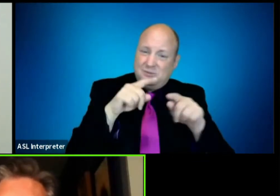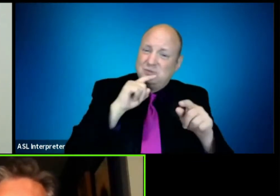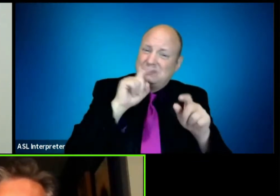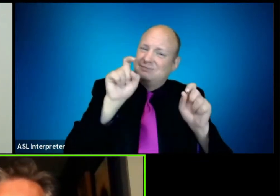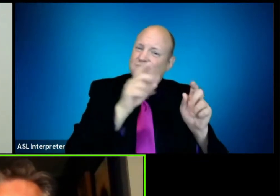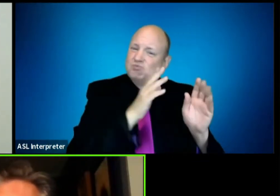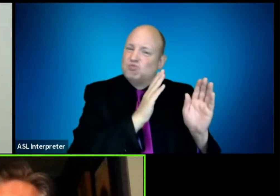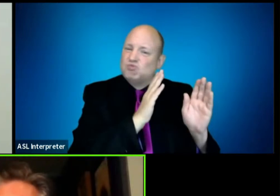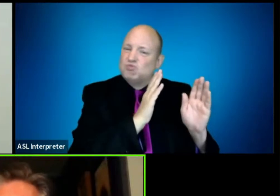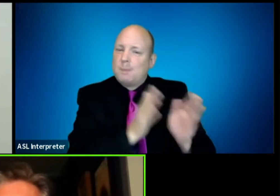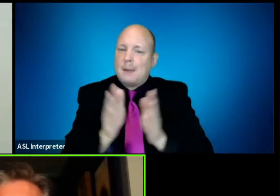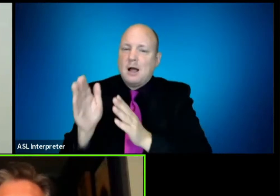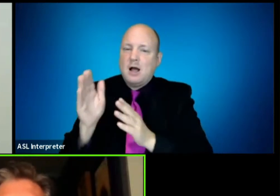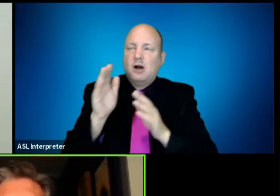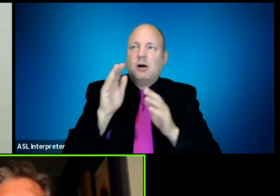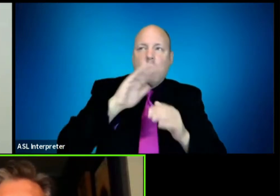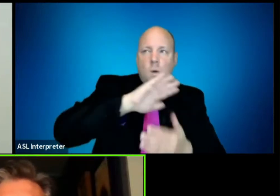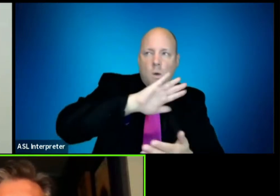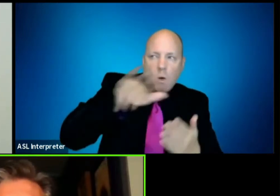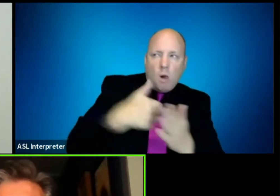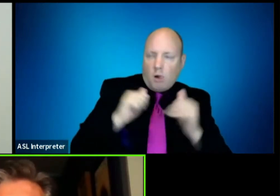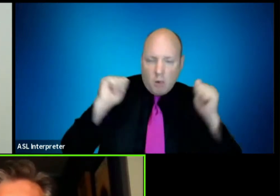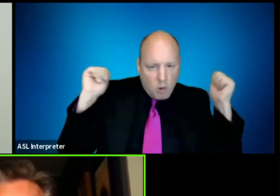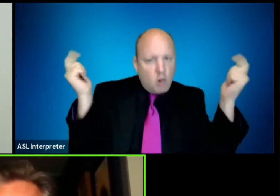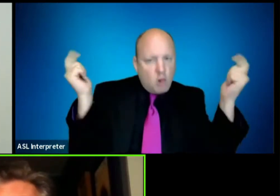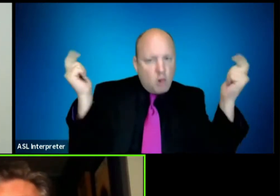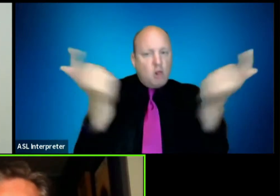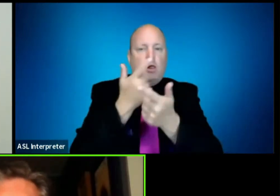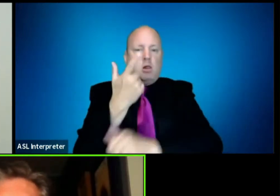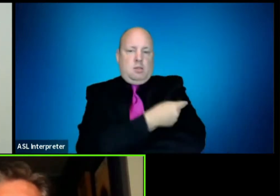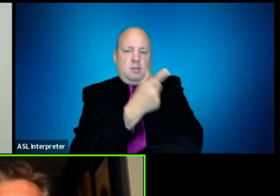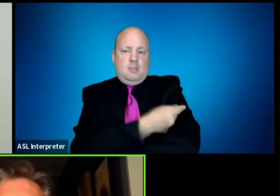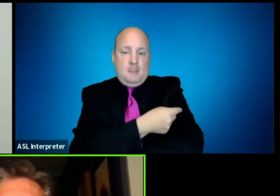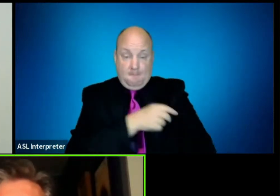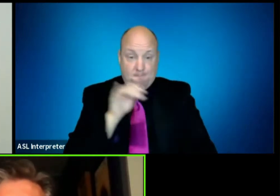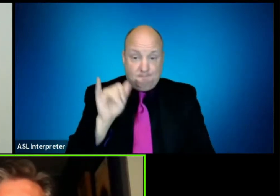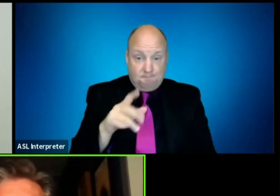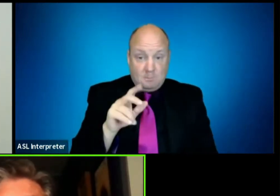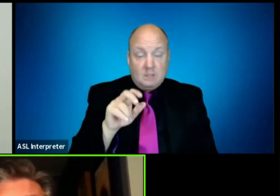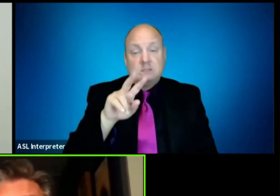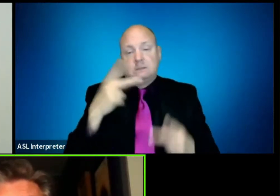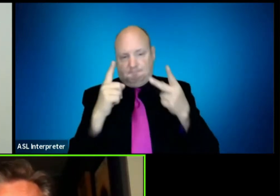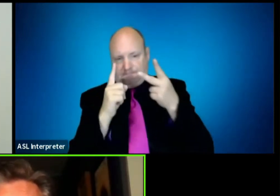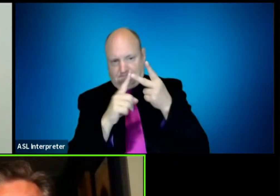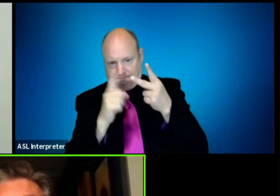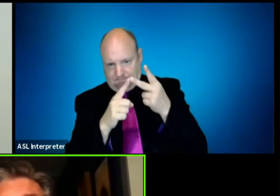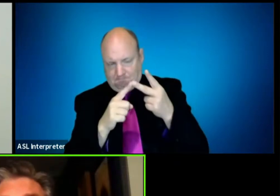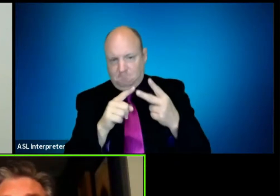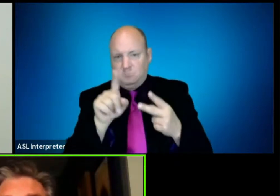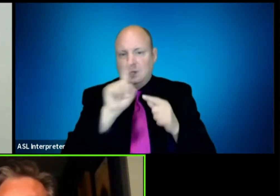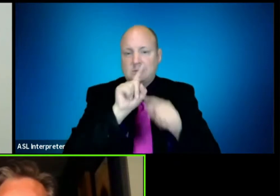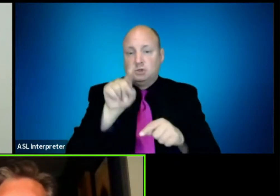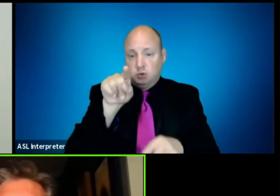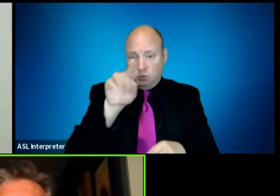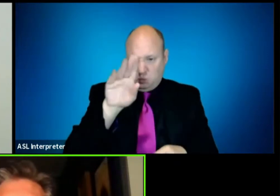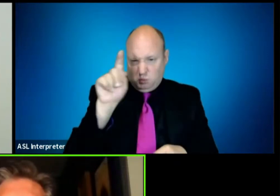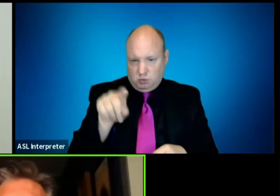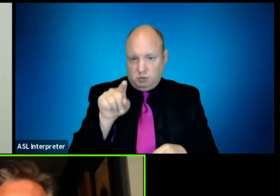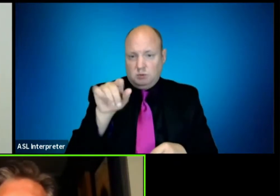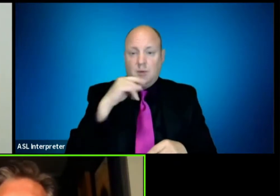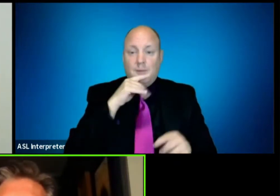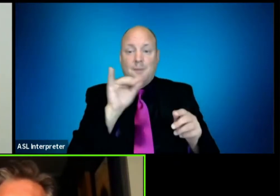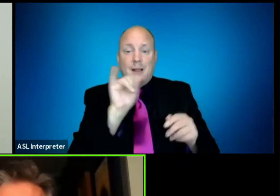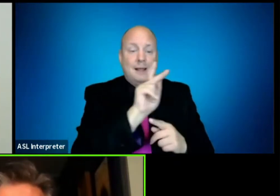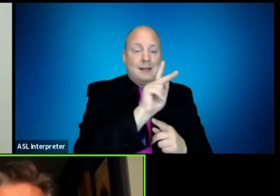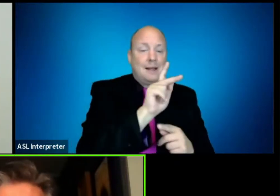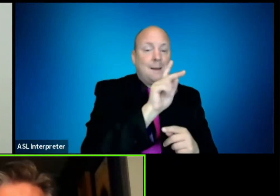for events and return to college campuses, you didn't mention return to K-12 schools. Every opportunity